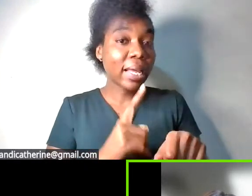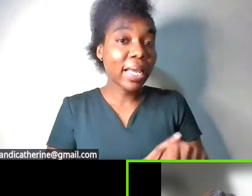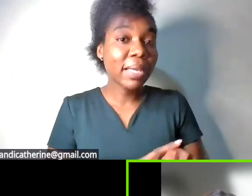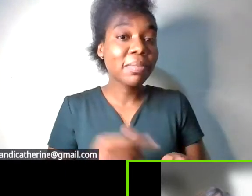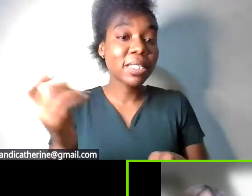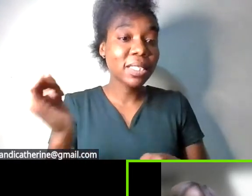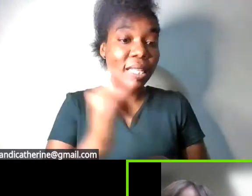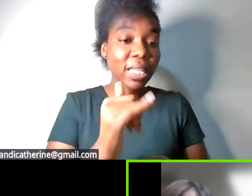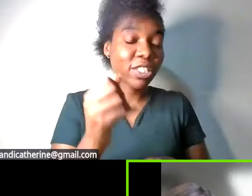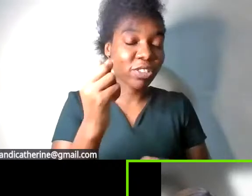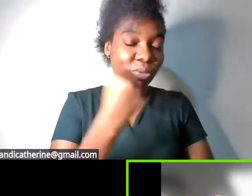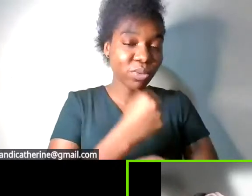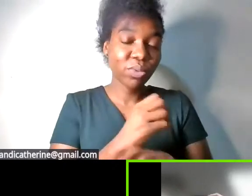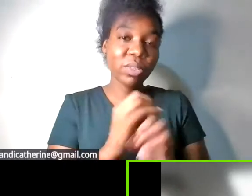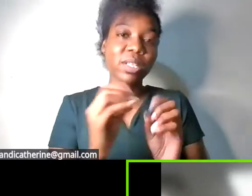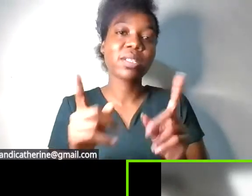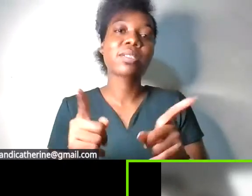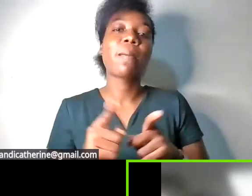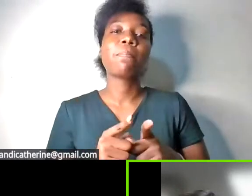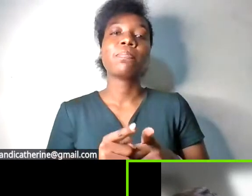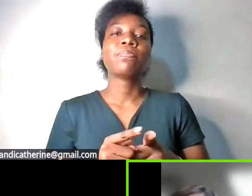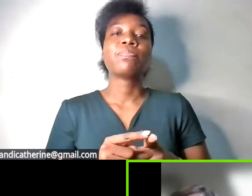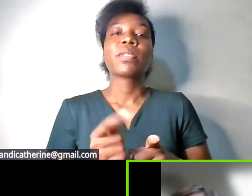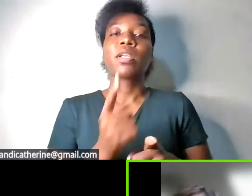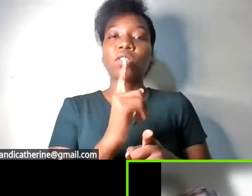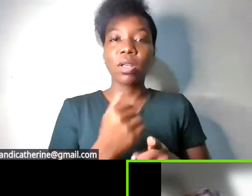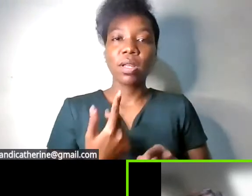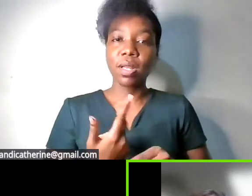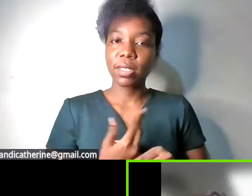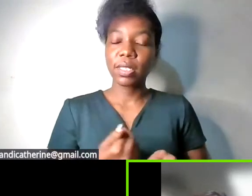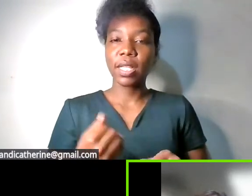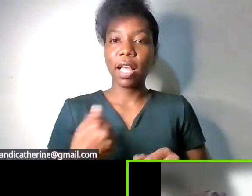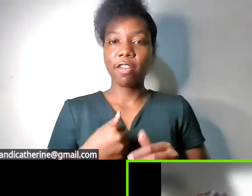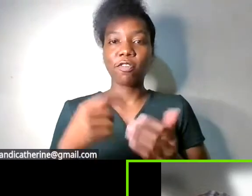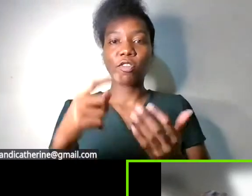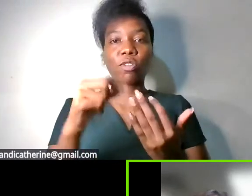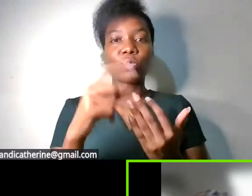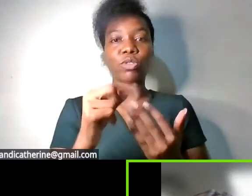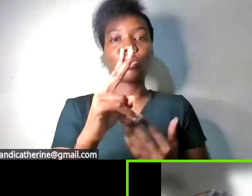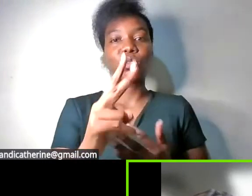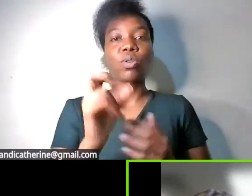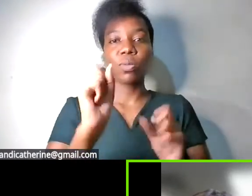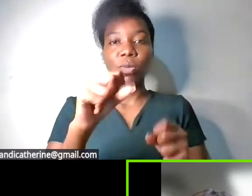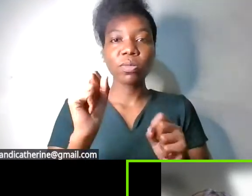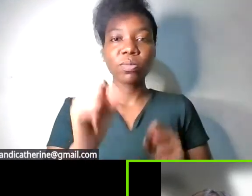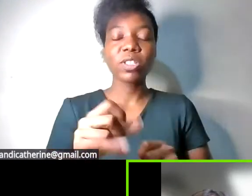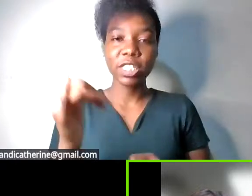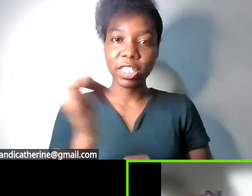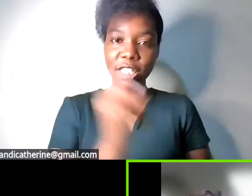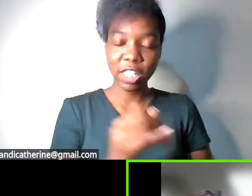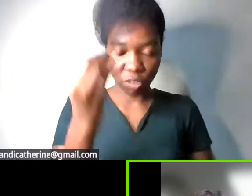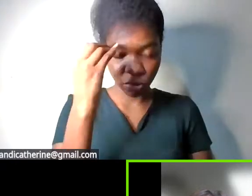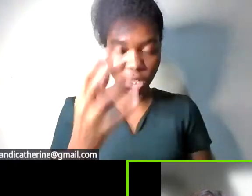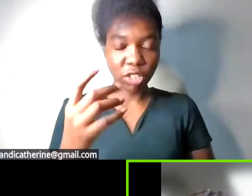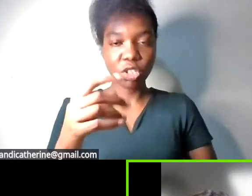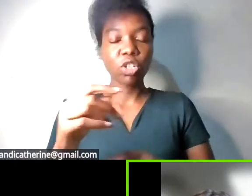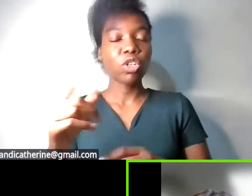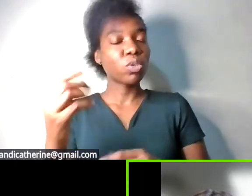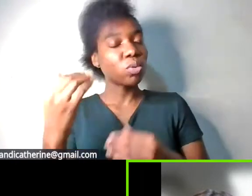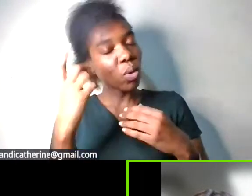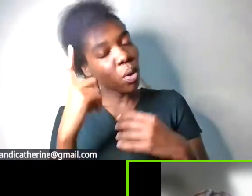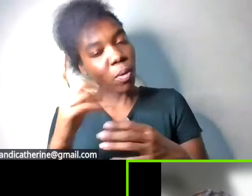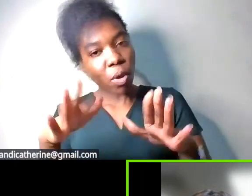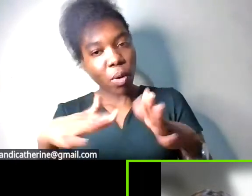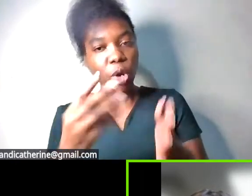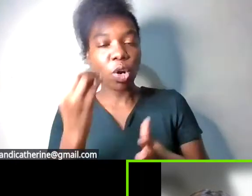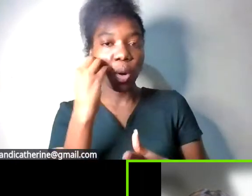us. So yeah, so in short, we really have two options, which is they can stay at one of our student dorms or they can choose the homestay option. The